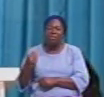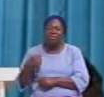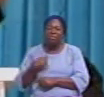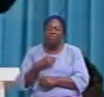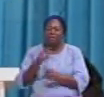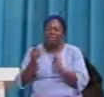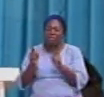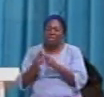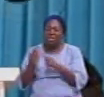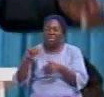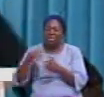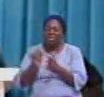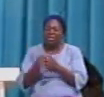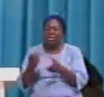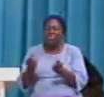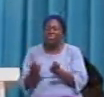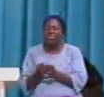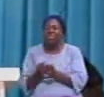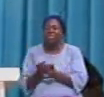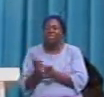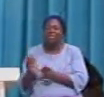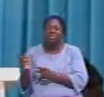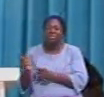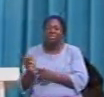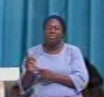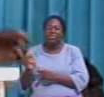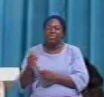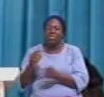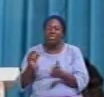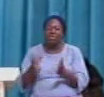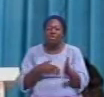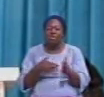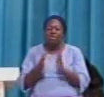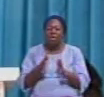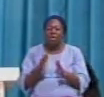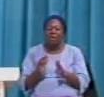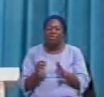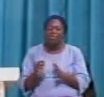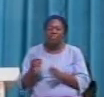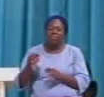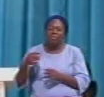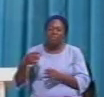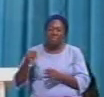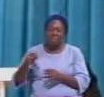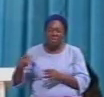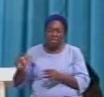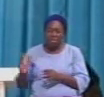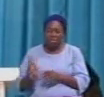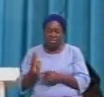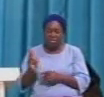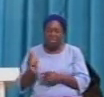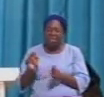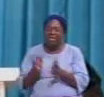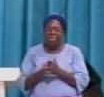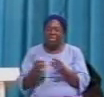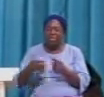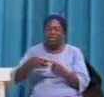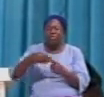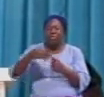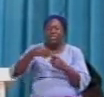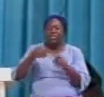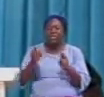that particular place where the choir is using. That is a special meeting which is